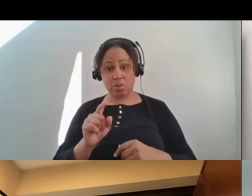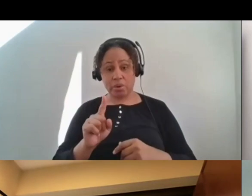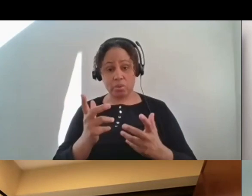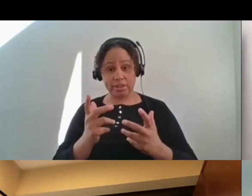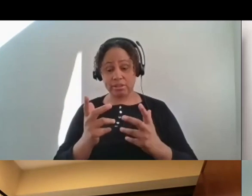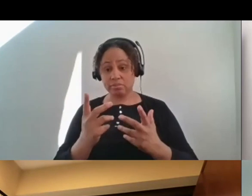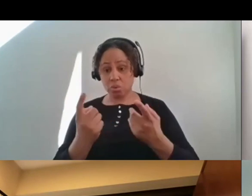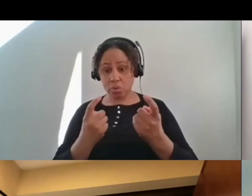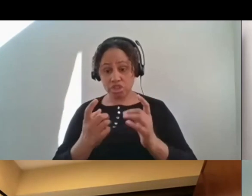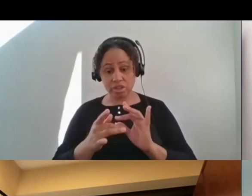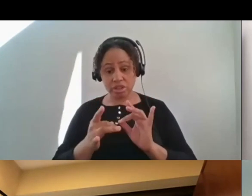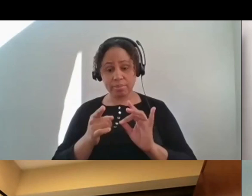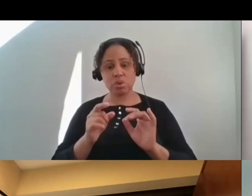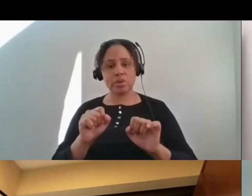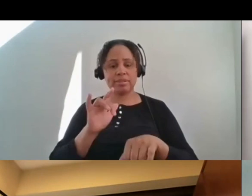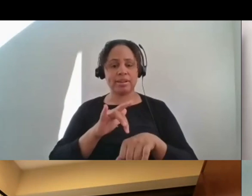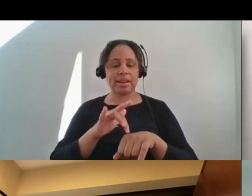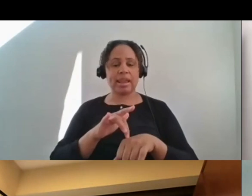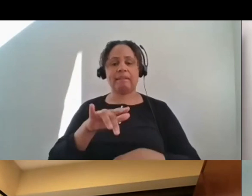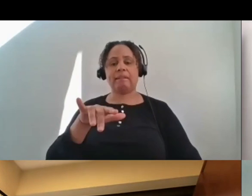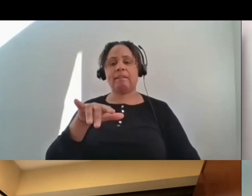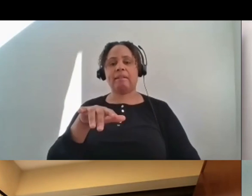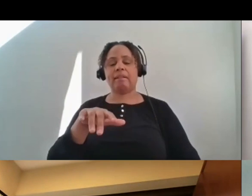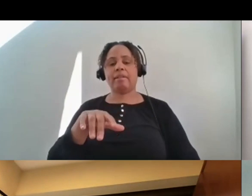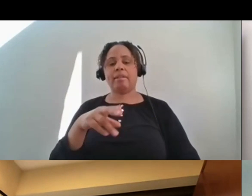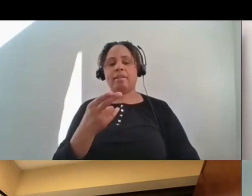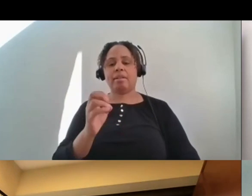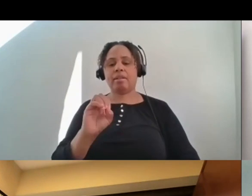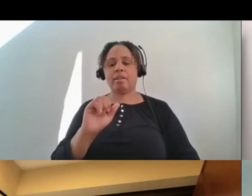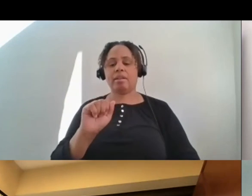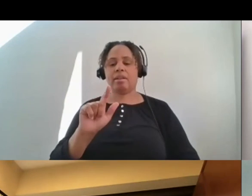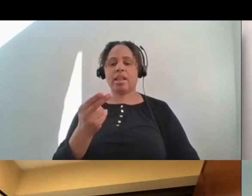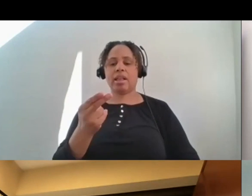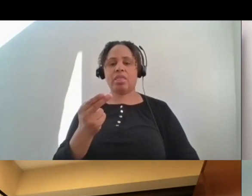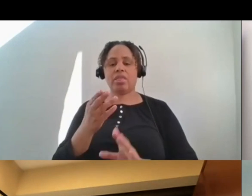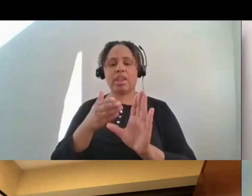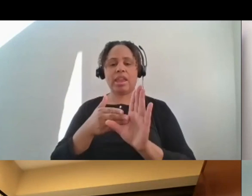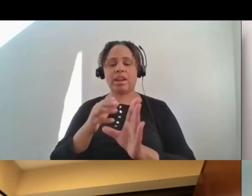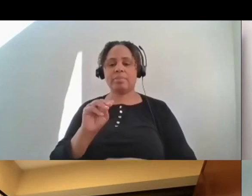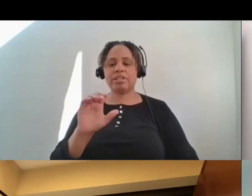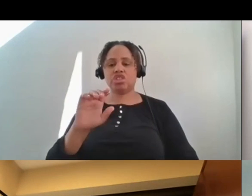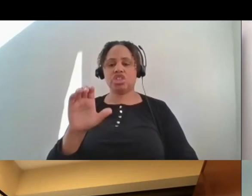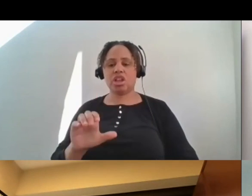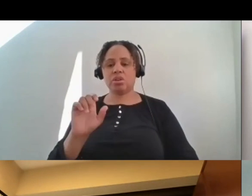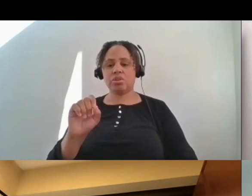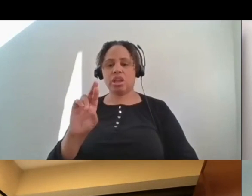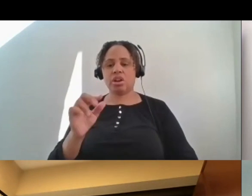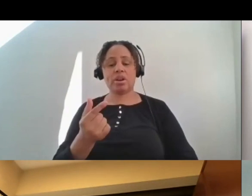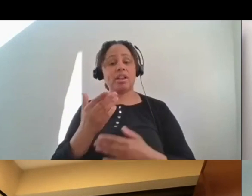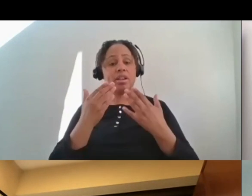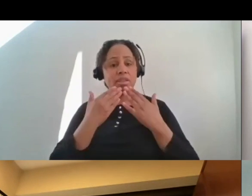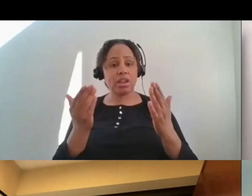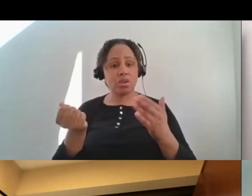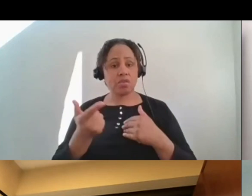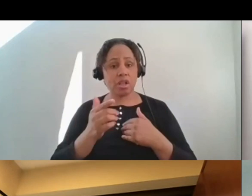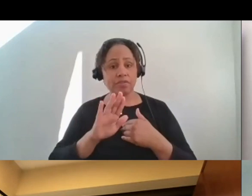at health@mccchicago.org. Thank you all for your time. Thank you for your knowledge and for sharing this information today. I believe a lot